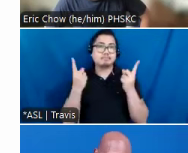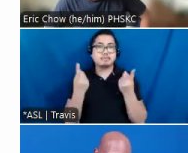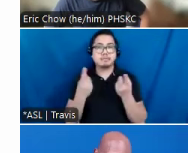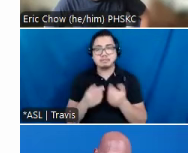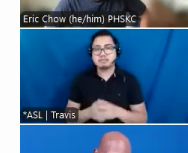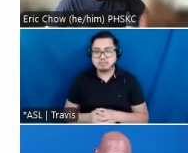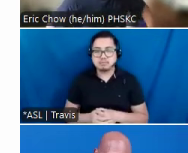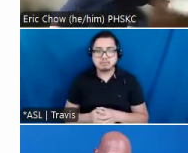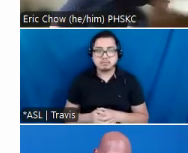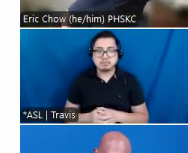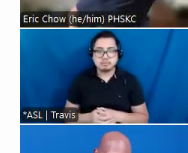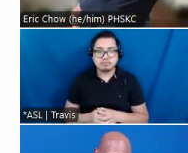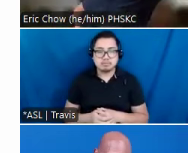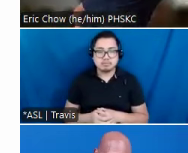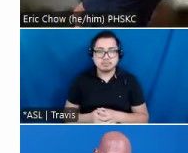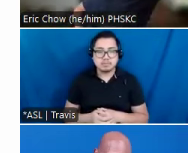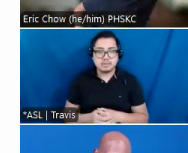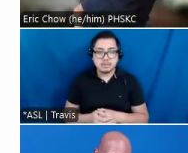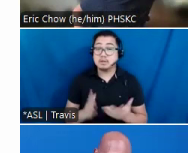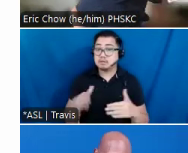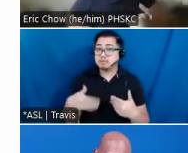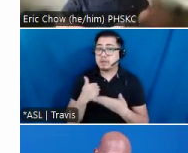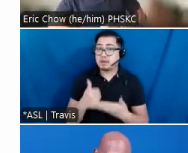COVID. That's helpful.